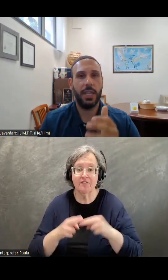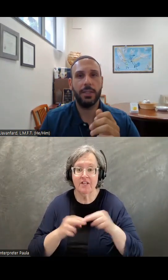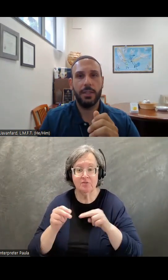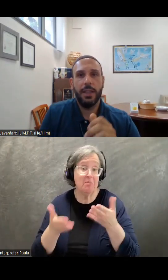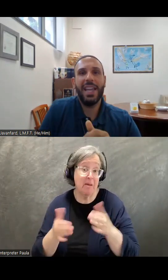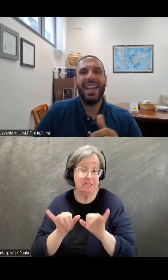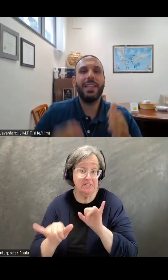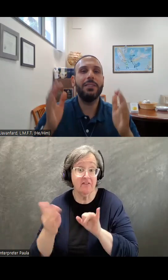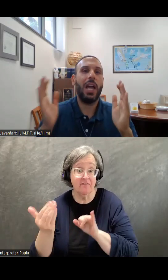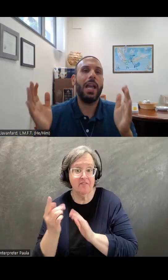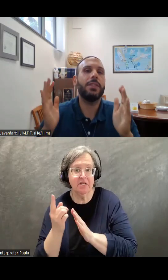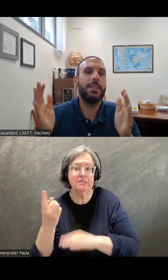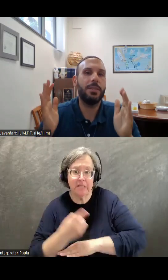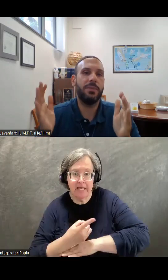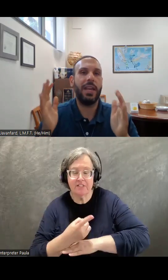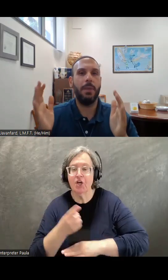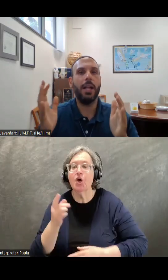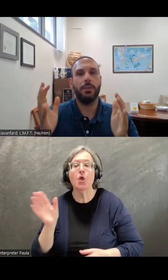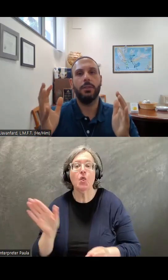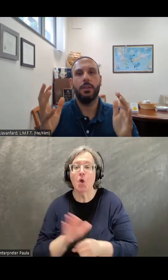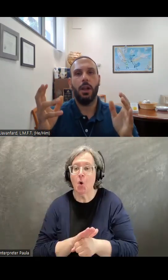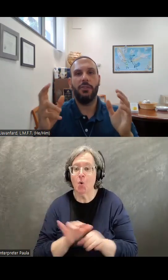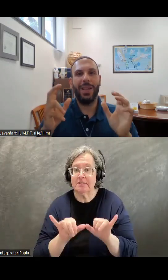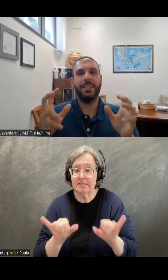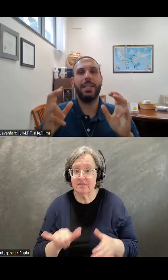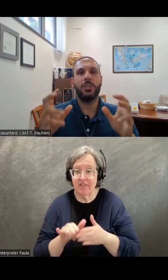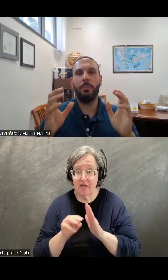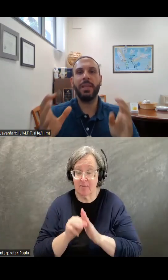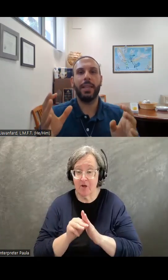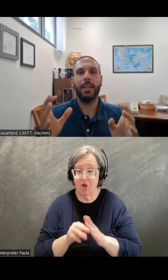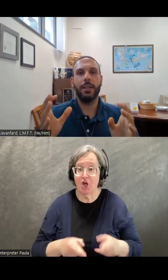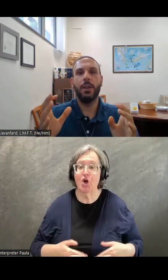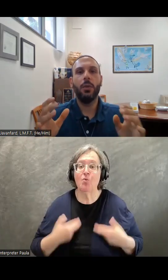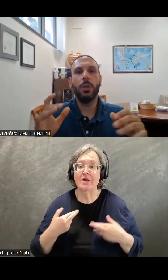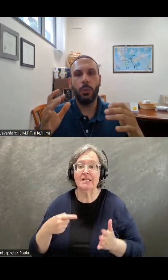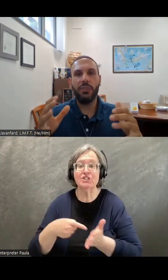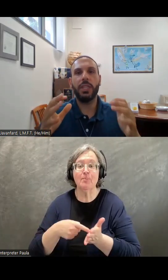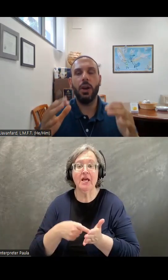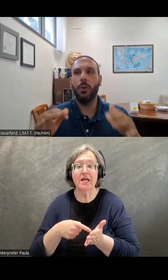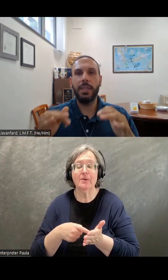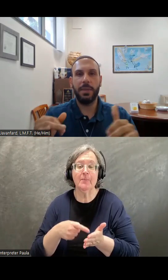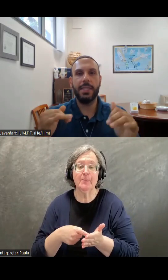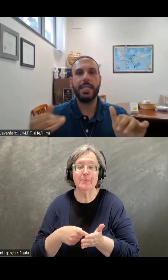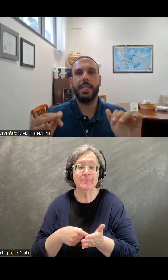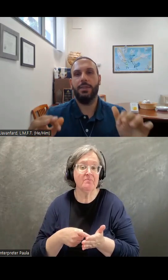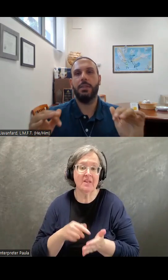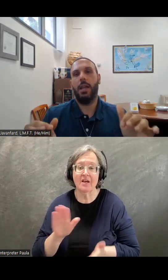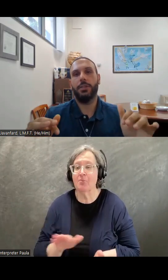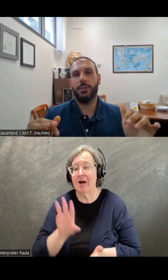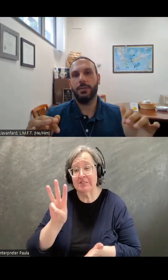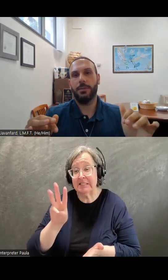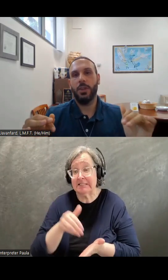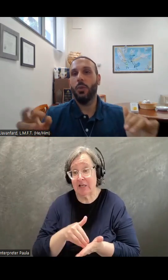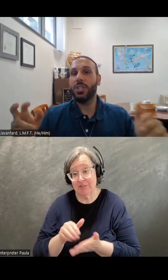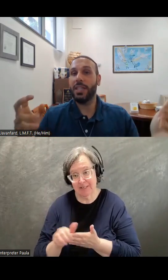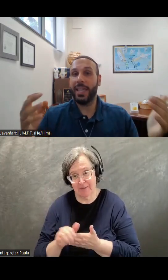15 days. And the entire system of that model of residential billing will roughly only be